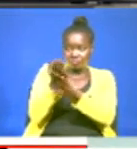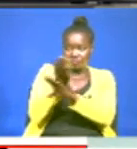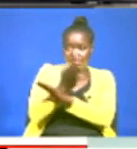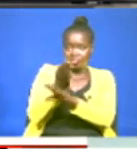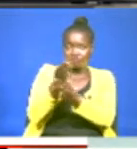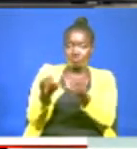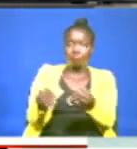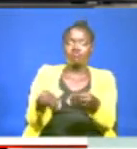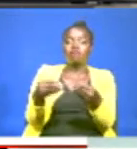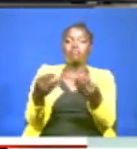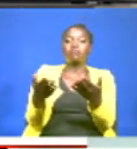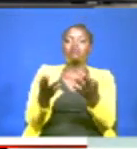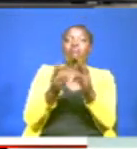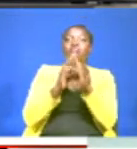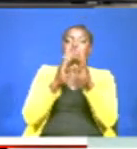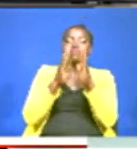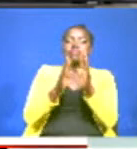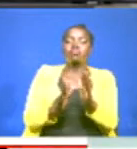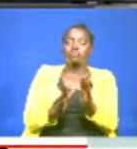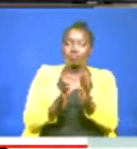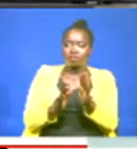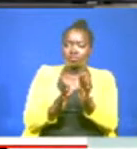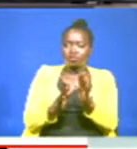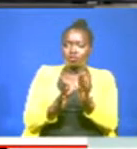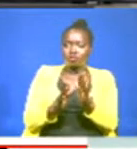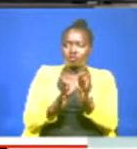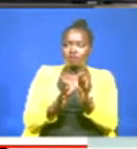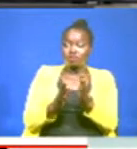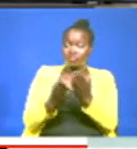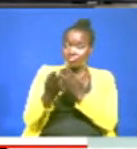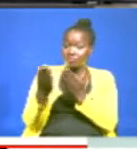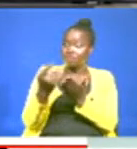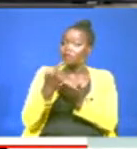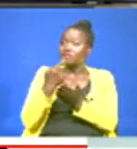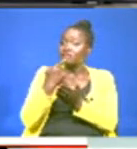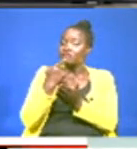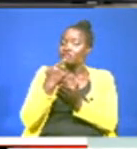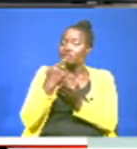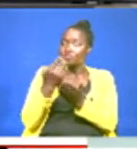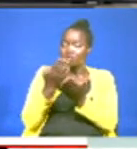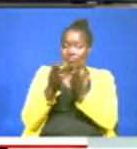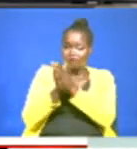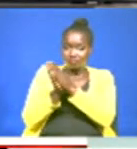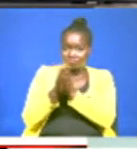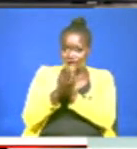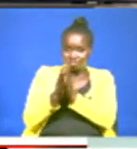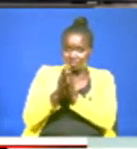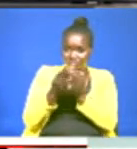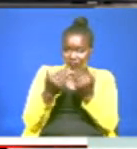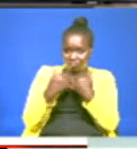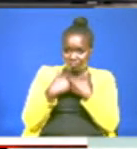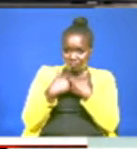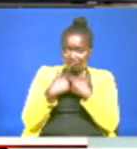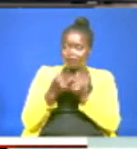offerings. Our reporter, Nancy Okware, was in Turkana, and she filed the following report.